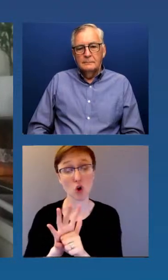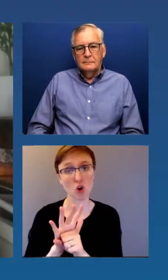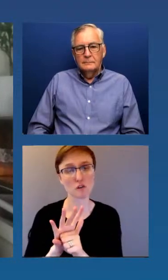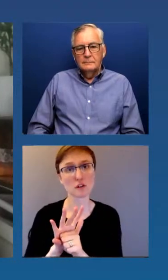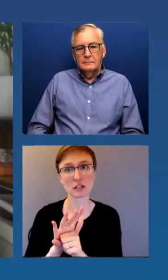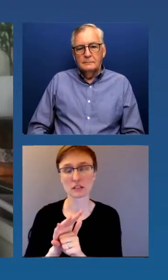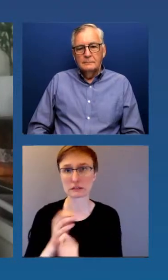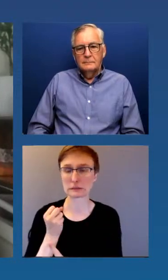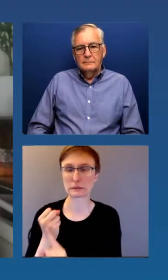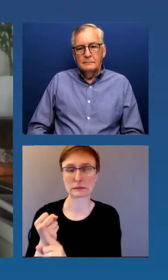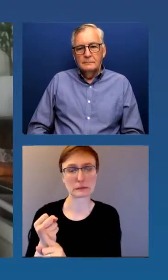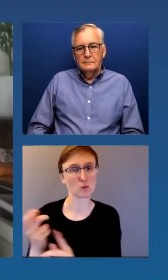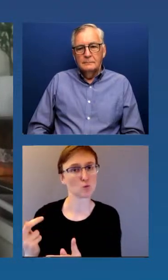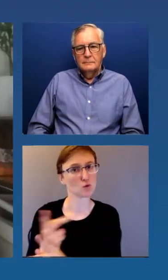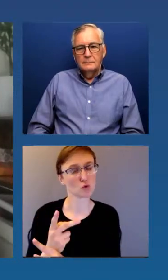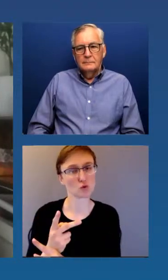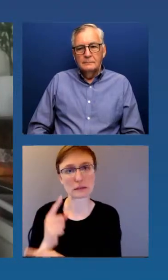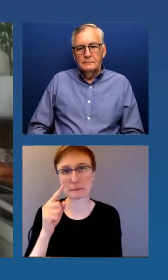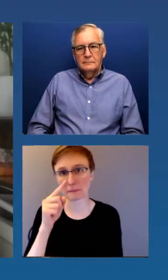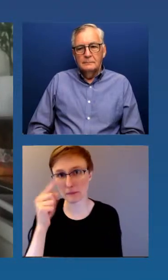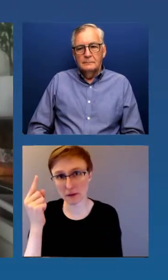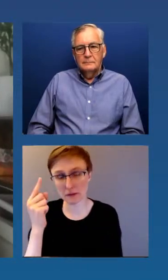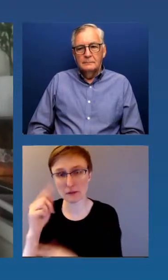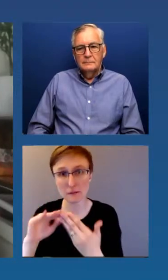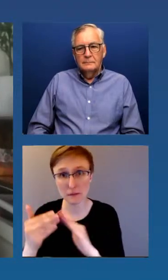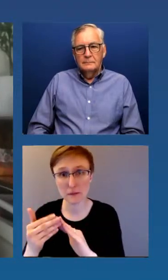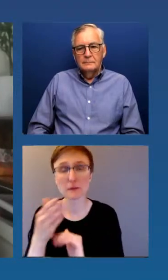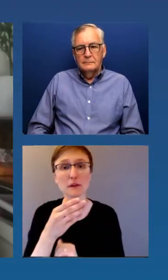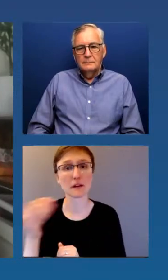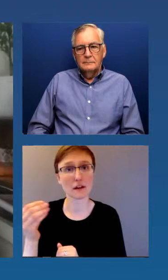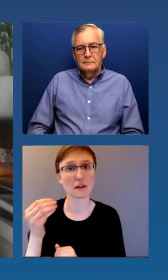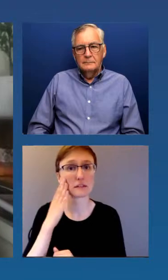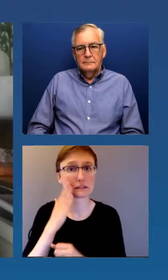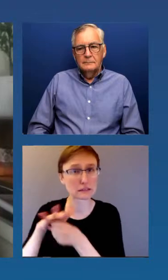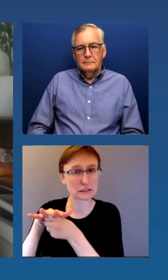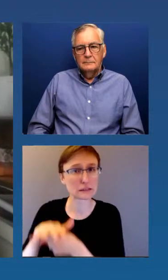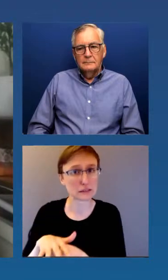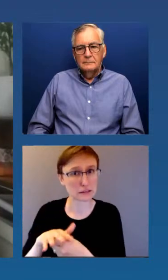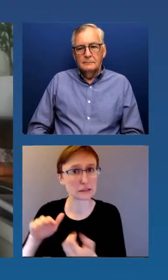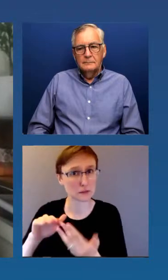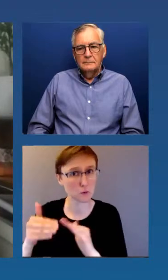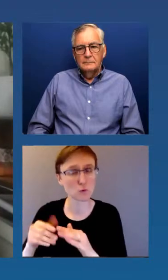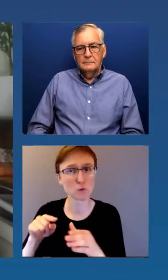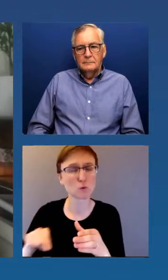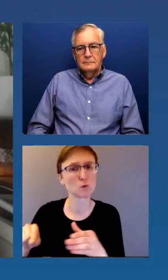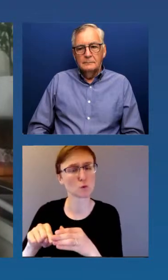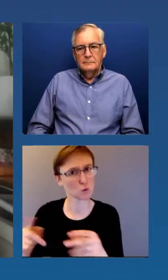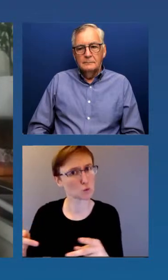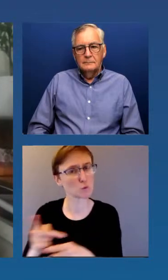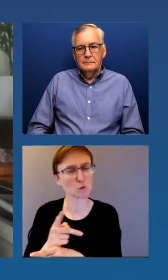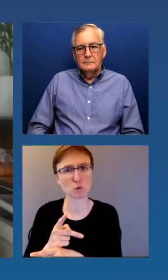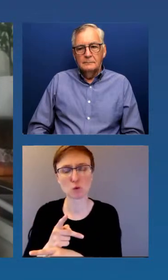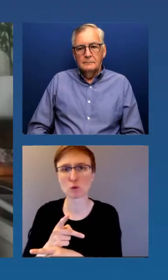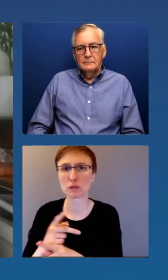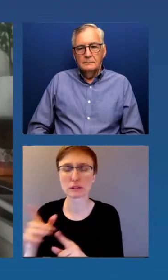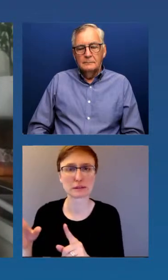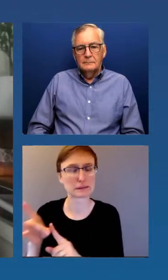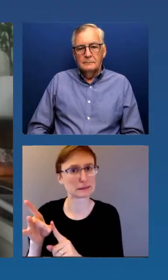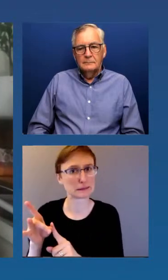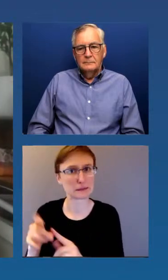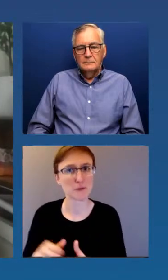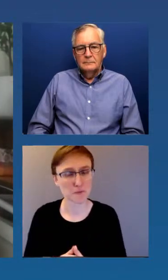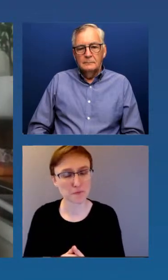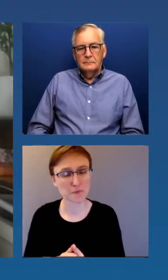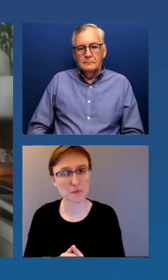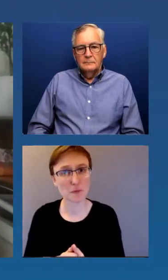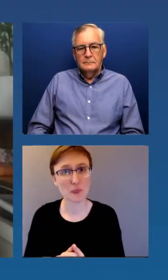racialized communities in Ottawa. At that time, we were reacting to an OPH report which indicated that even though racialized groups made